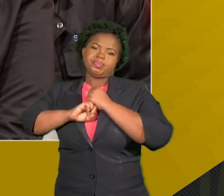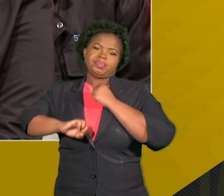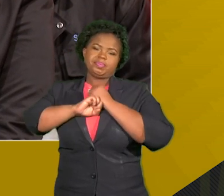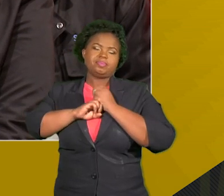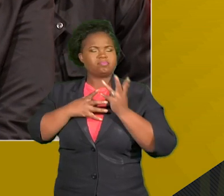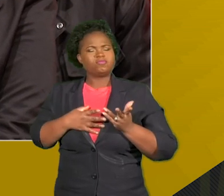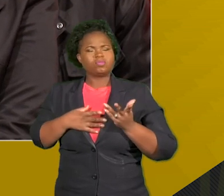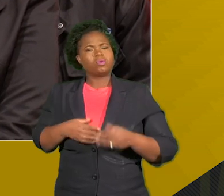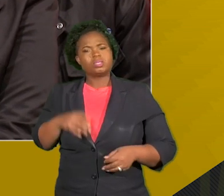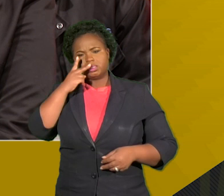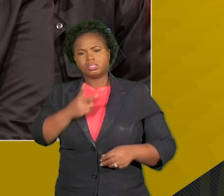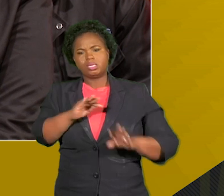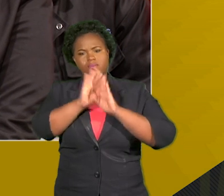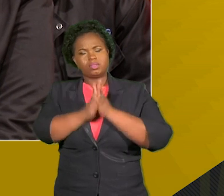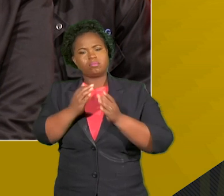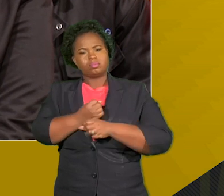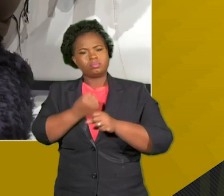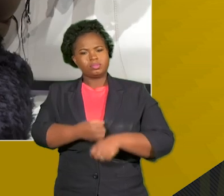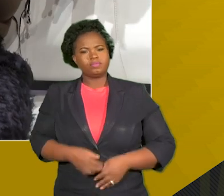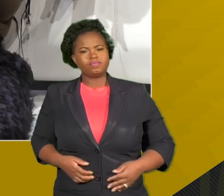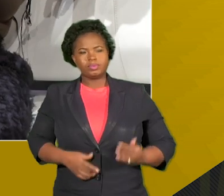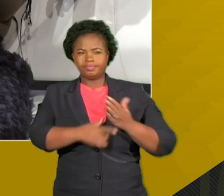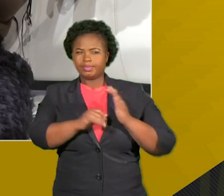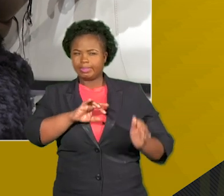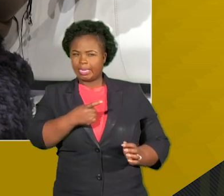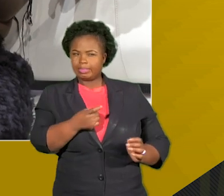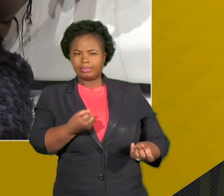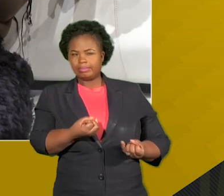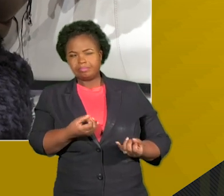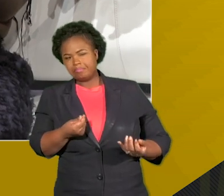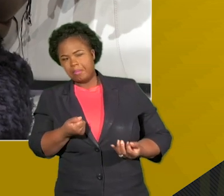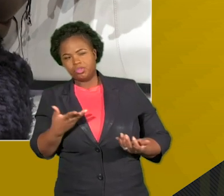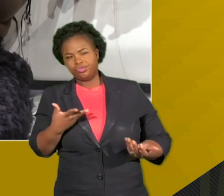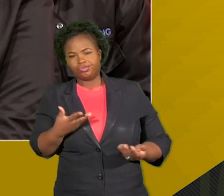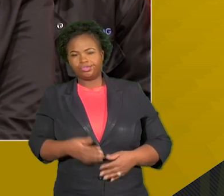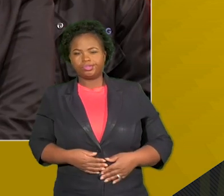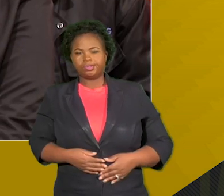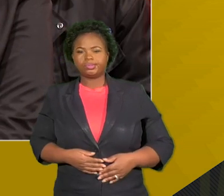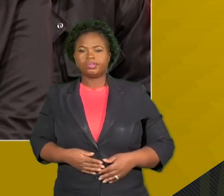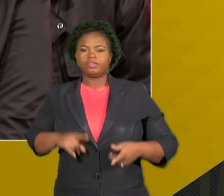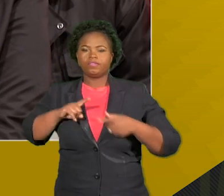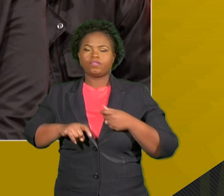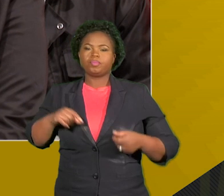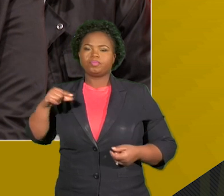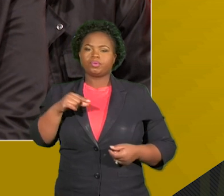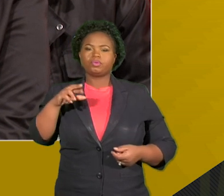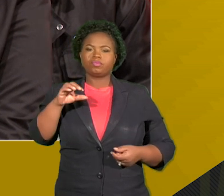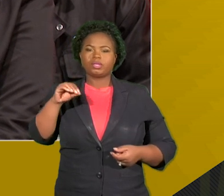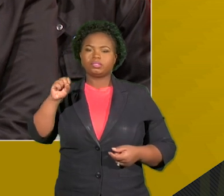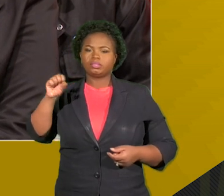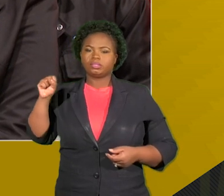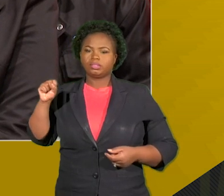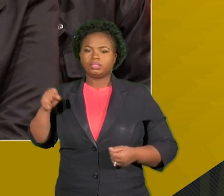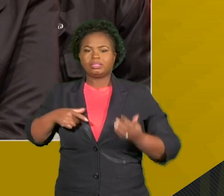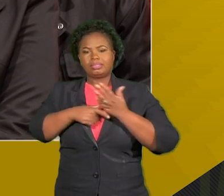the real reason, and they see what we do. How big is the tax benefit? It's taken from your gross taxable income. Mm. So I think at